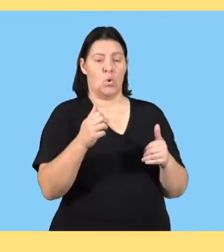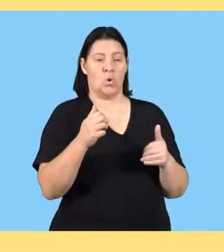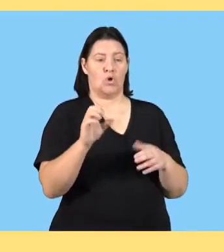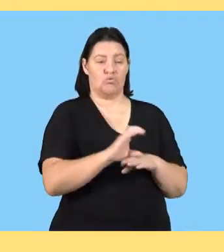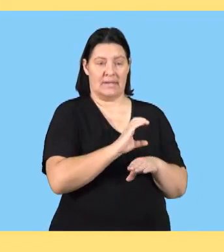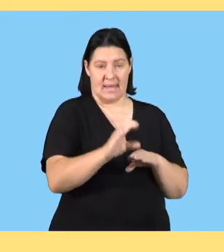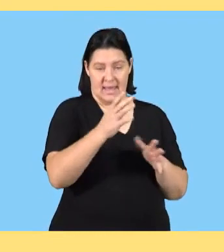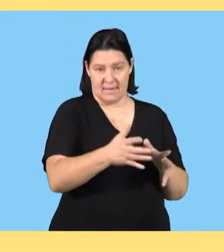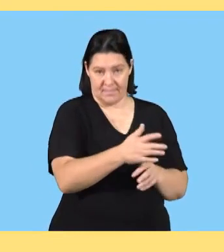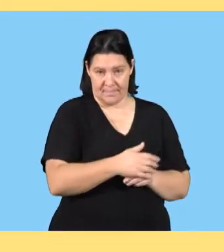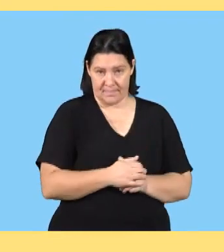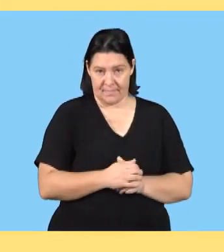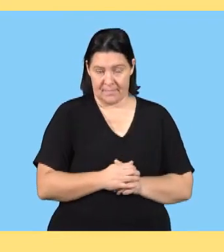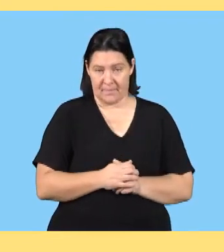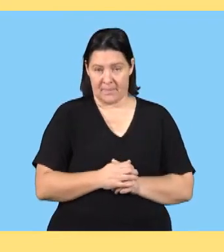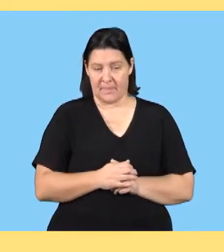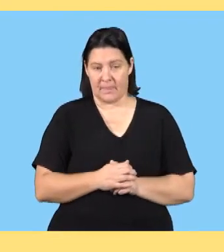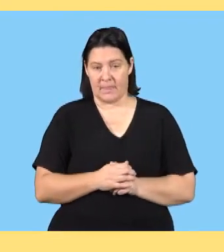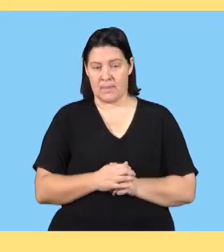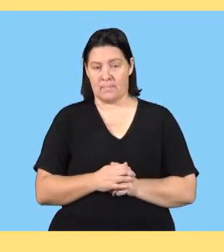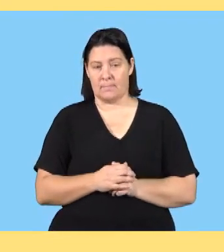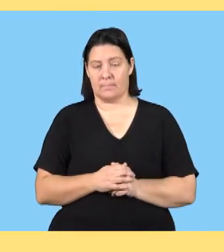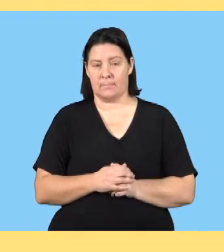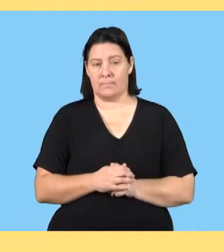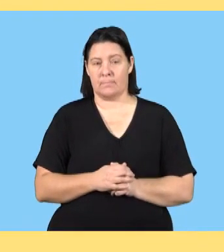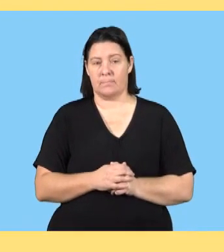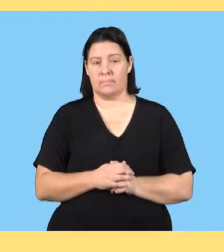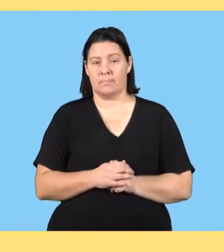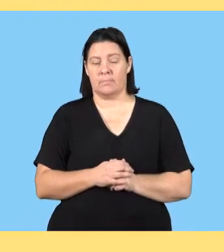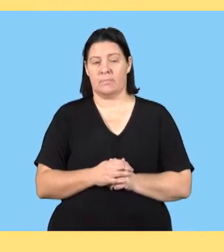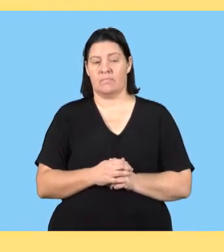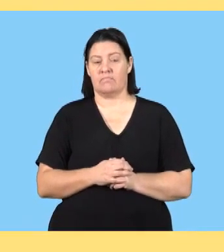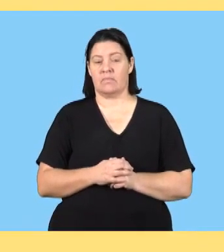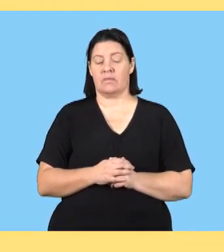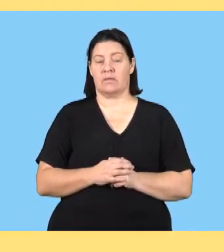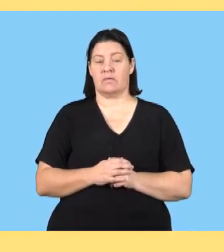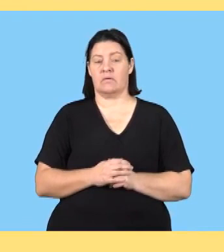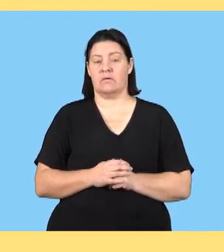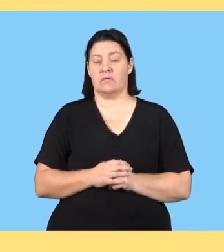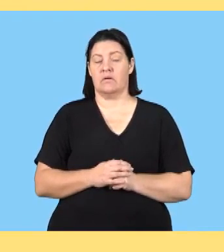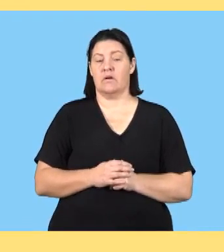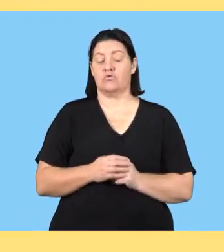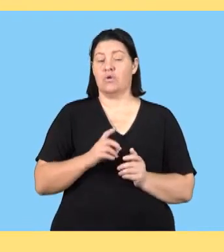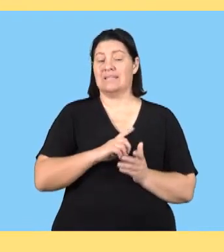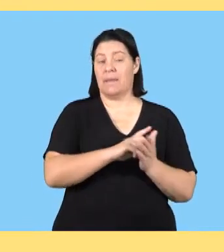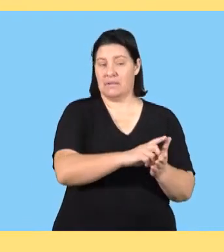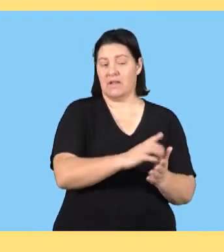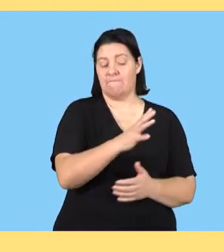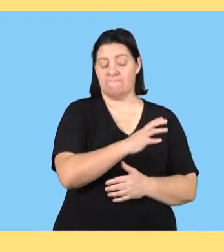overdue creditors. Interest on overdue creditors. I will debit